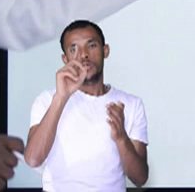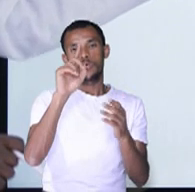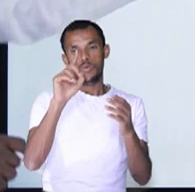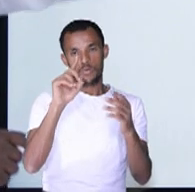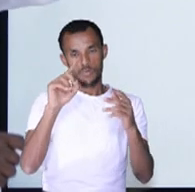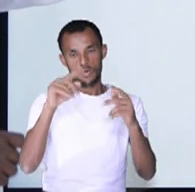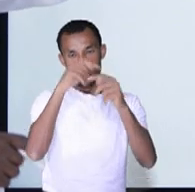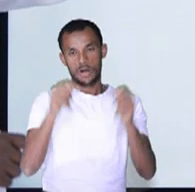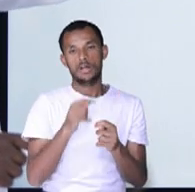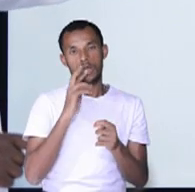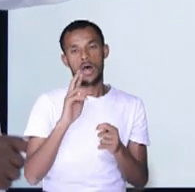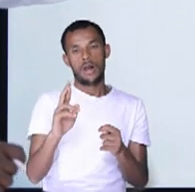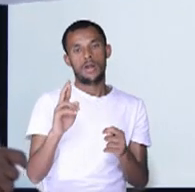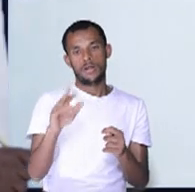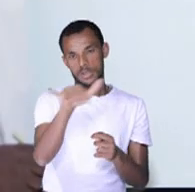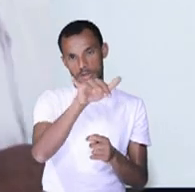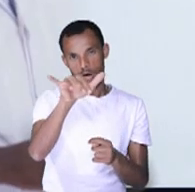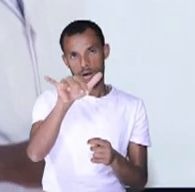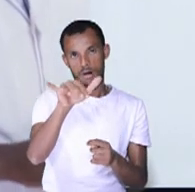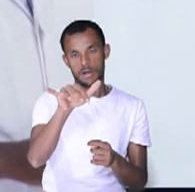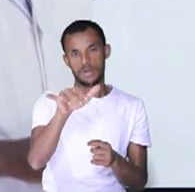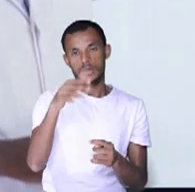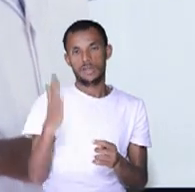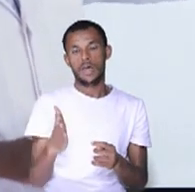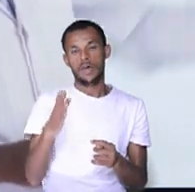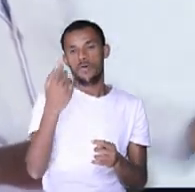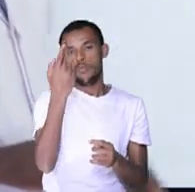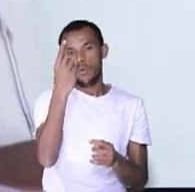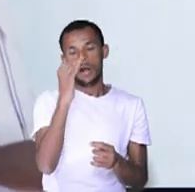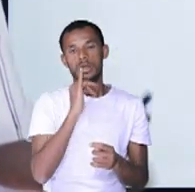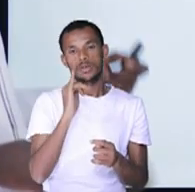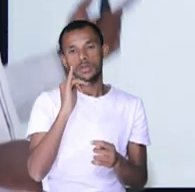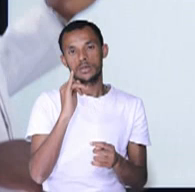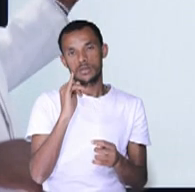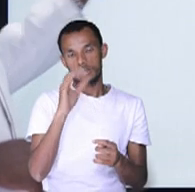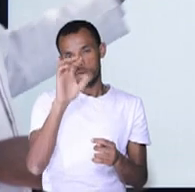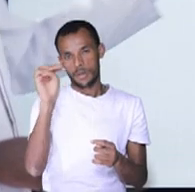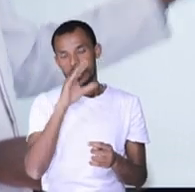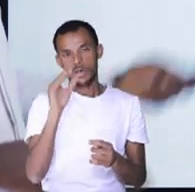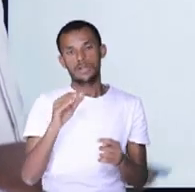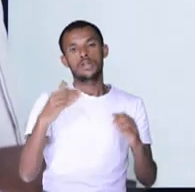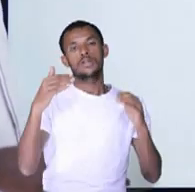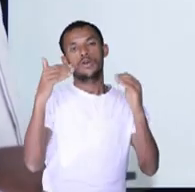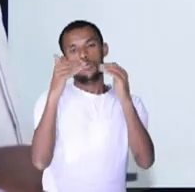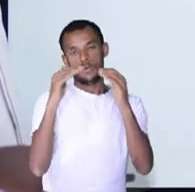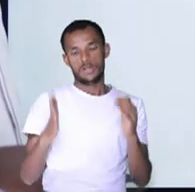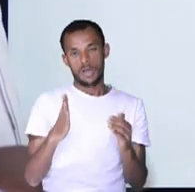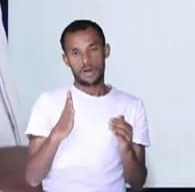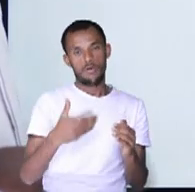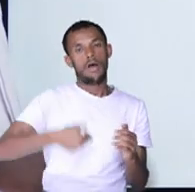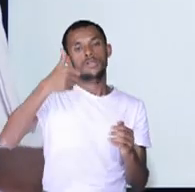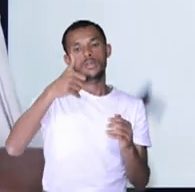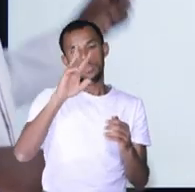triangles are, if these two triangles are similar, the side of one is 2 centimeter long and the corresponding sides of the other